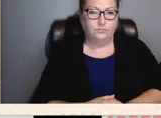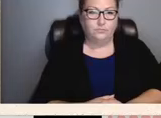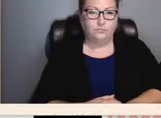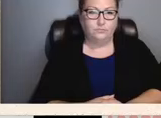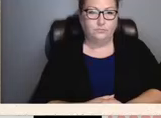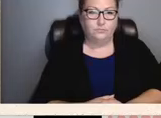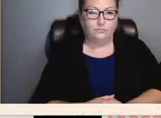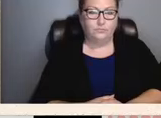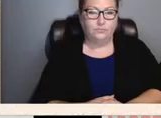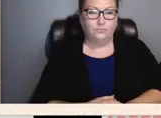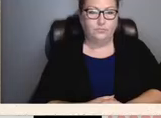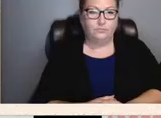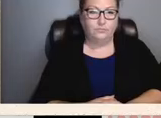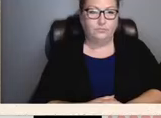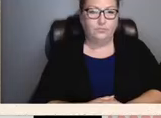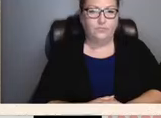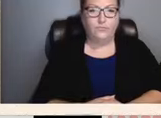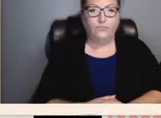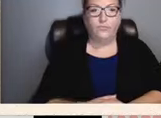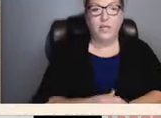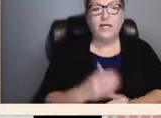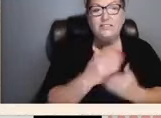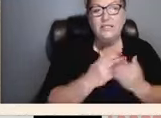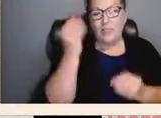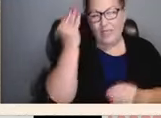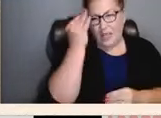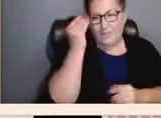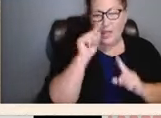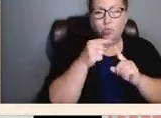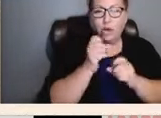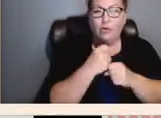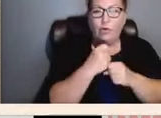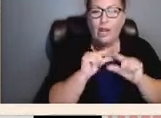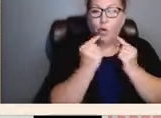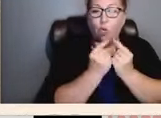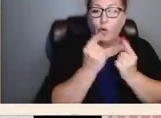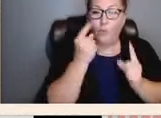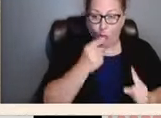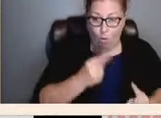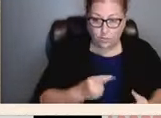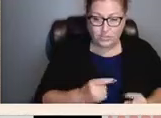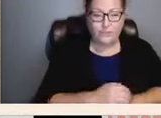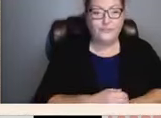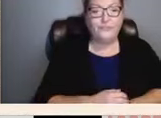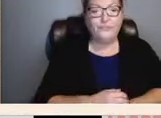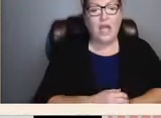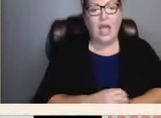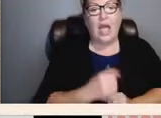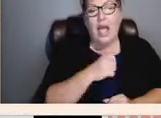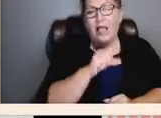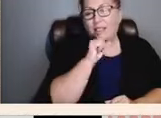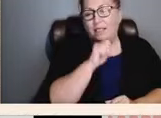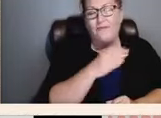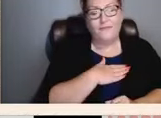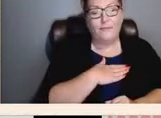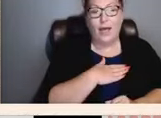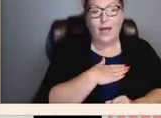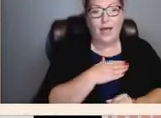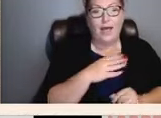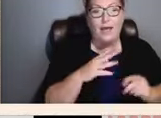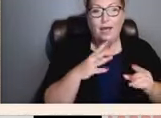So some think abouts when creating group goals. I love my little